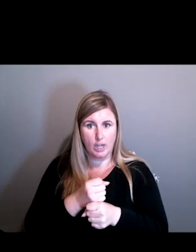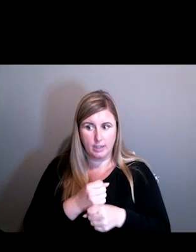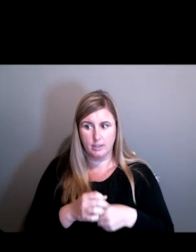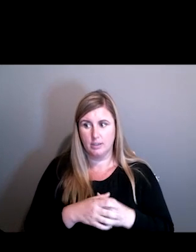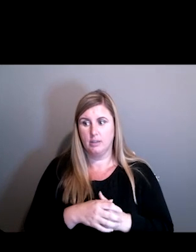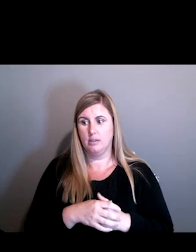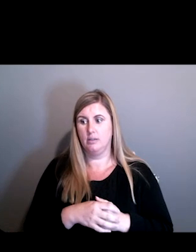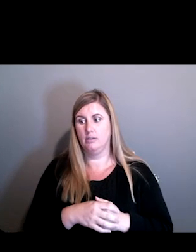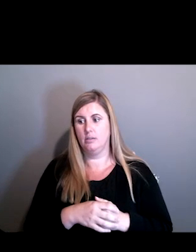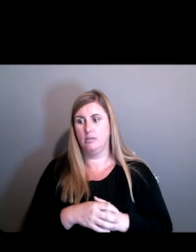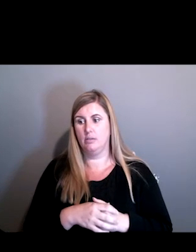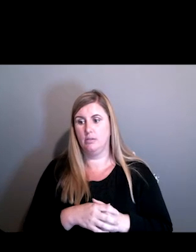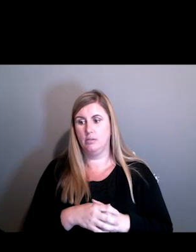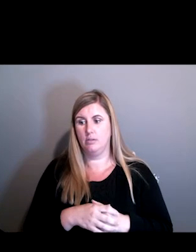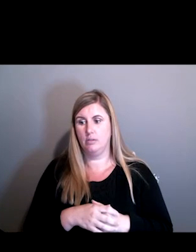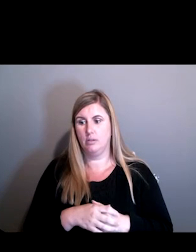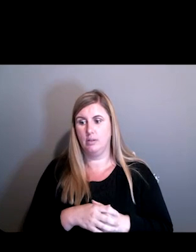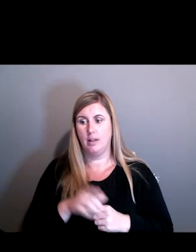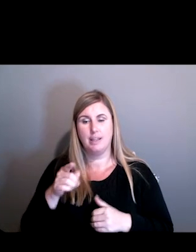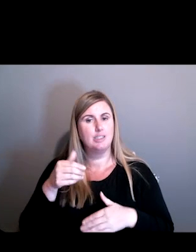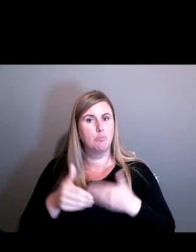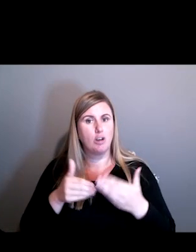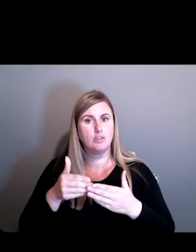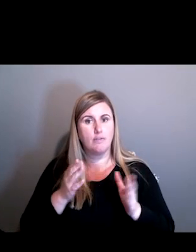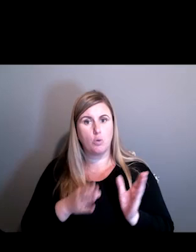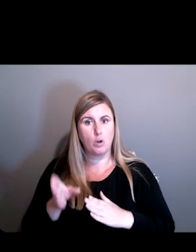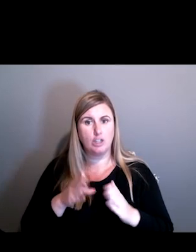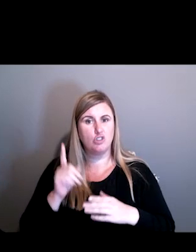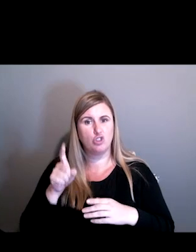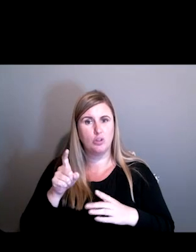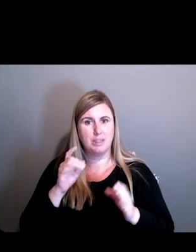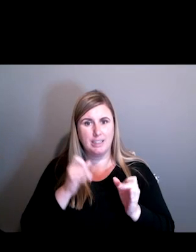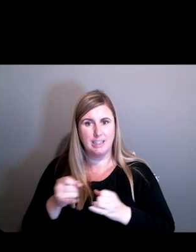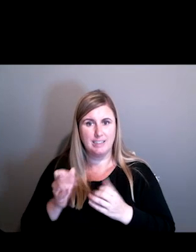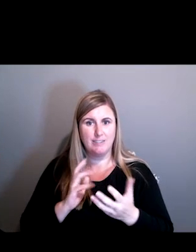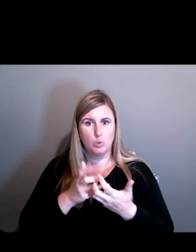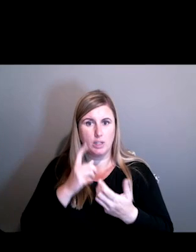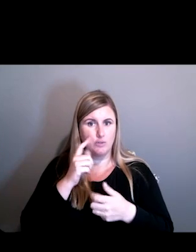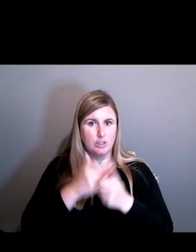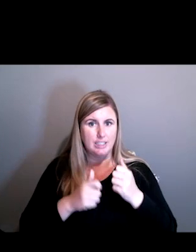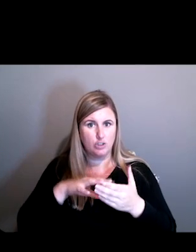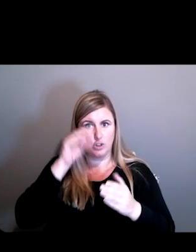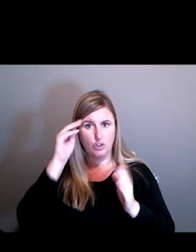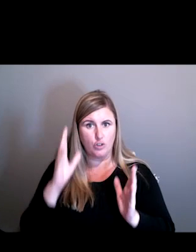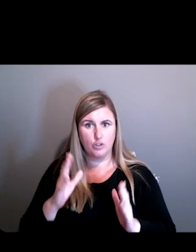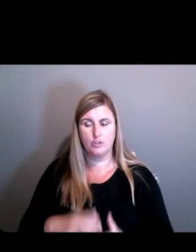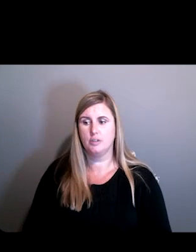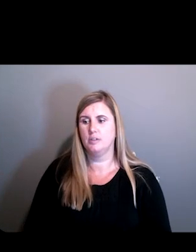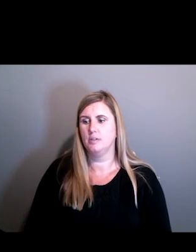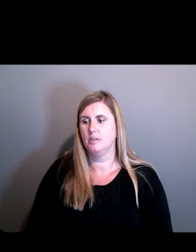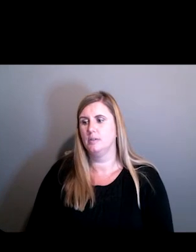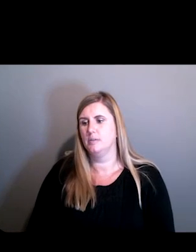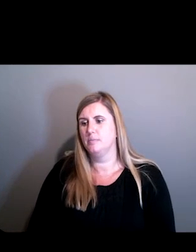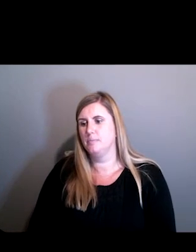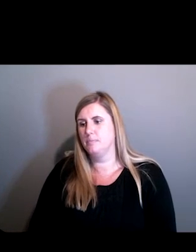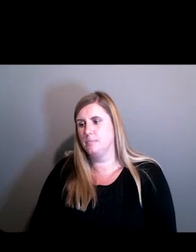more materials created, and that this process of organization should be individualized for